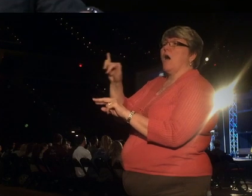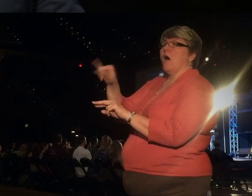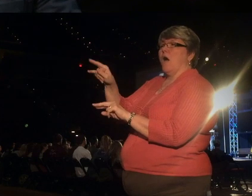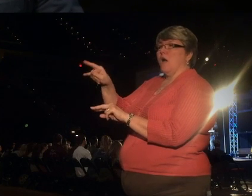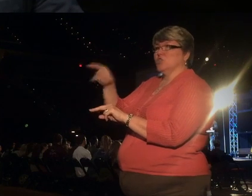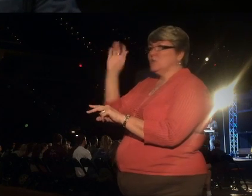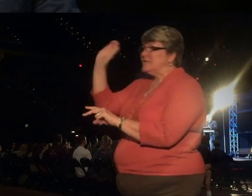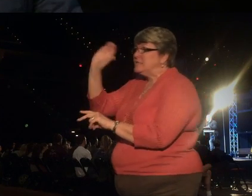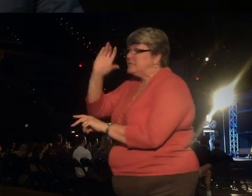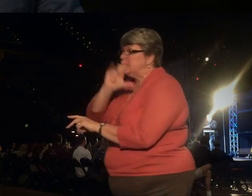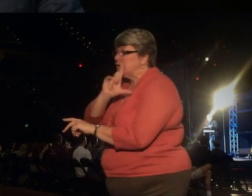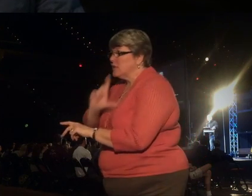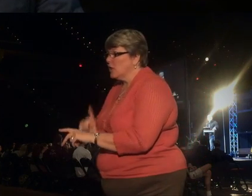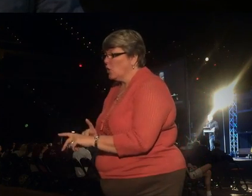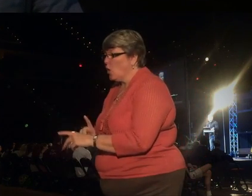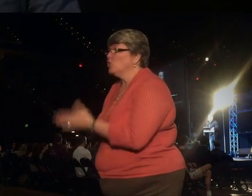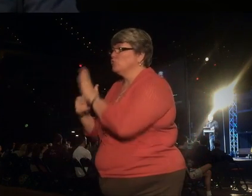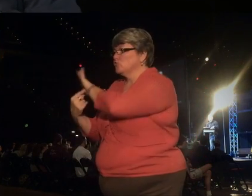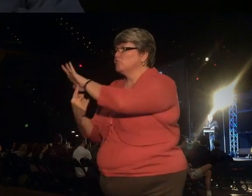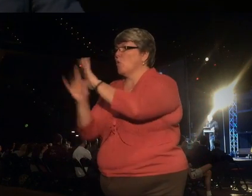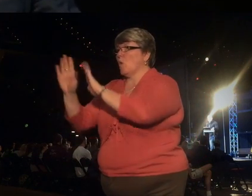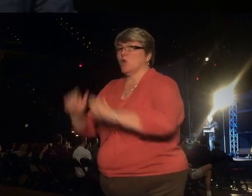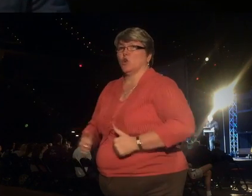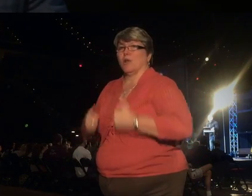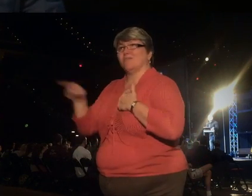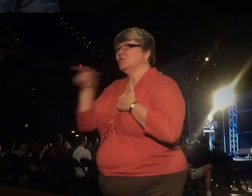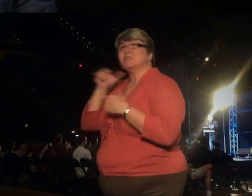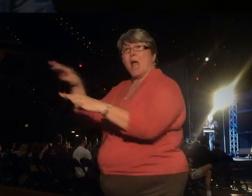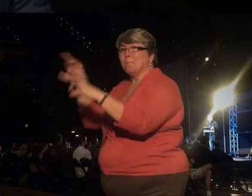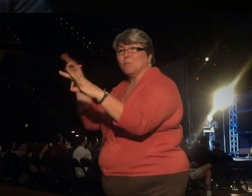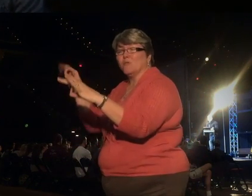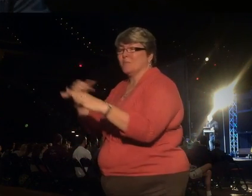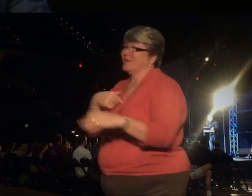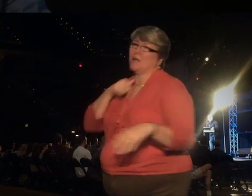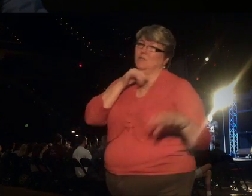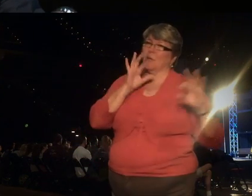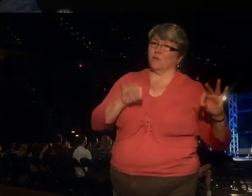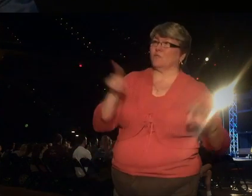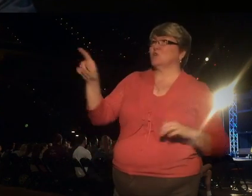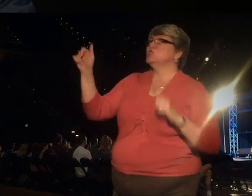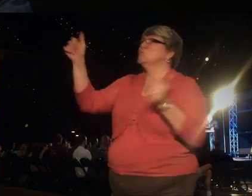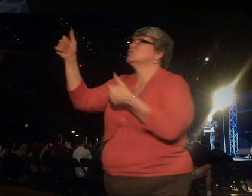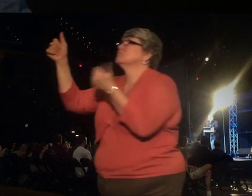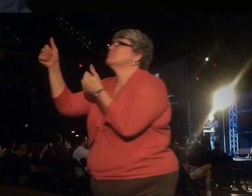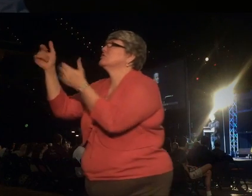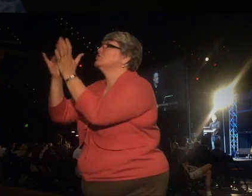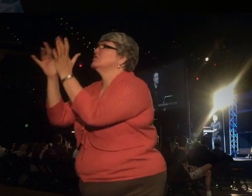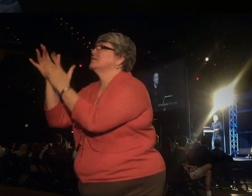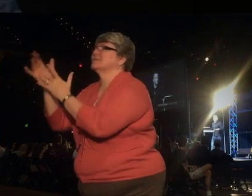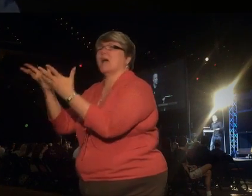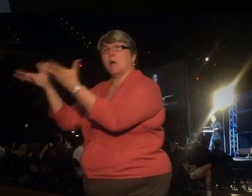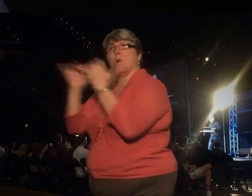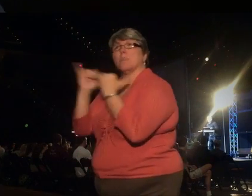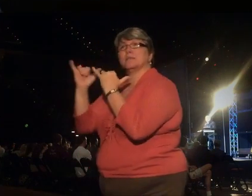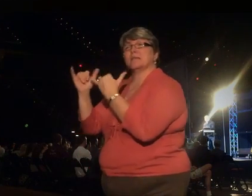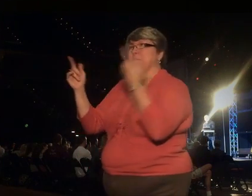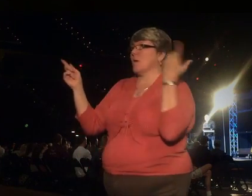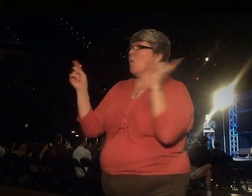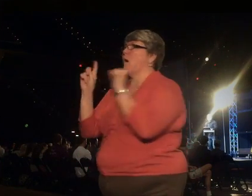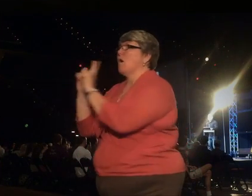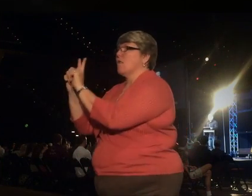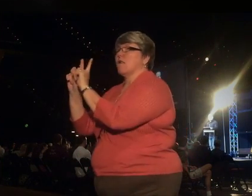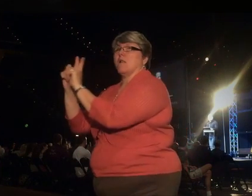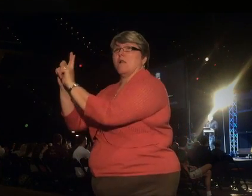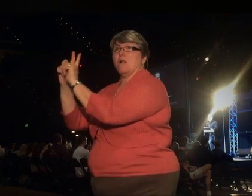She was not perfect, neither was I, but she was pursuing him. And that's what I want. Someone you can run alongside as we pursue